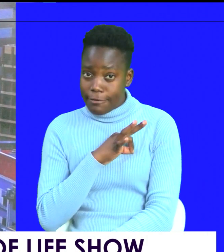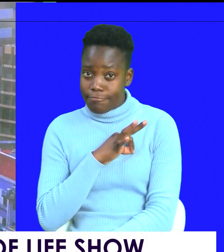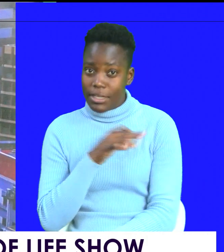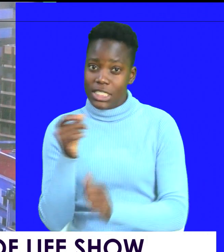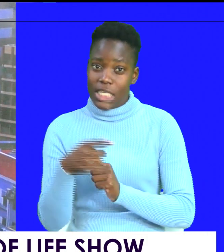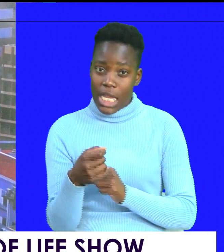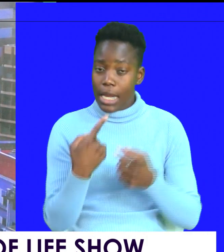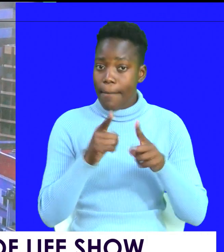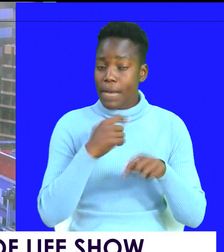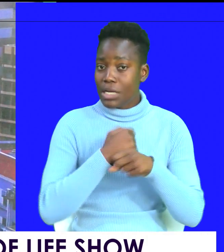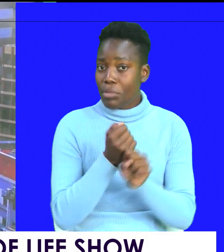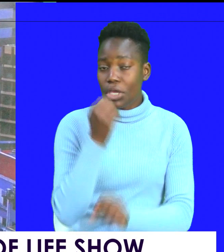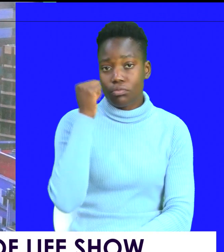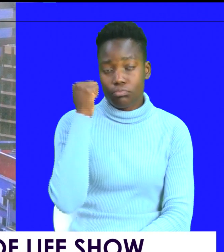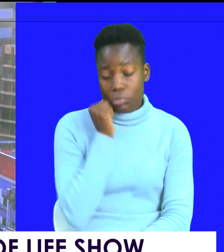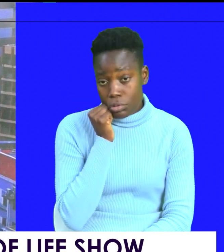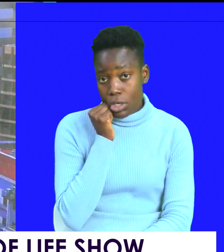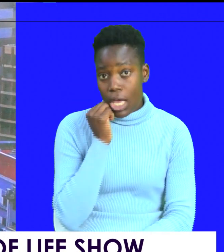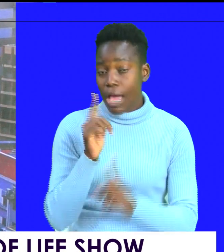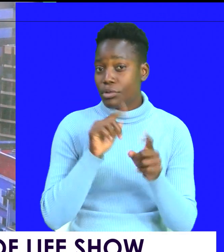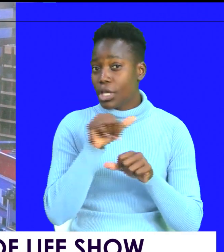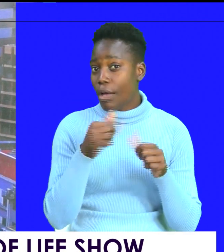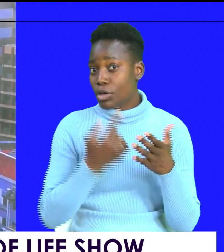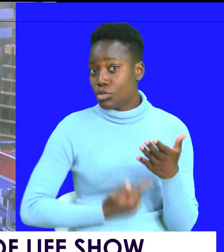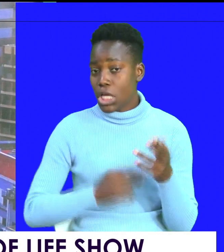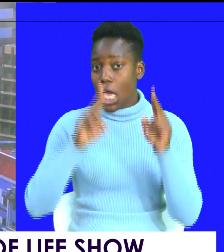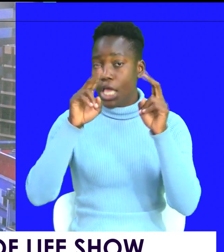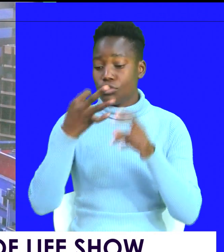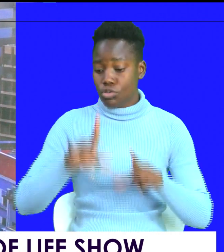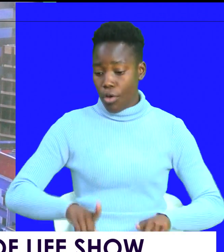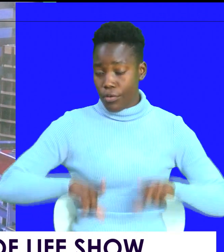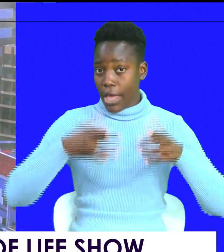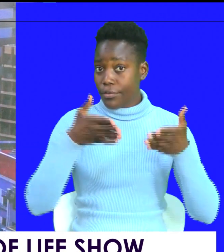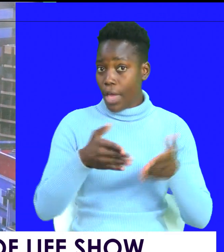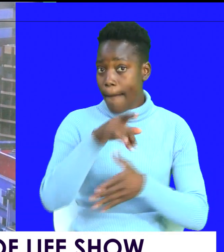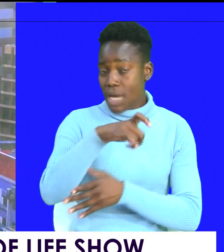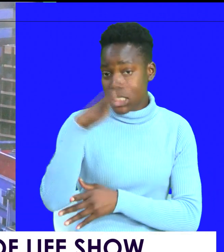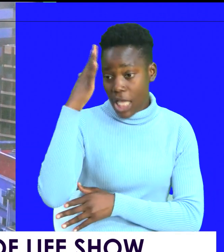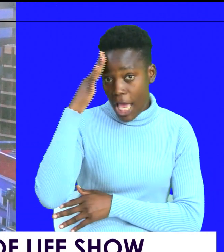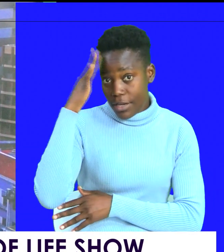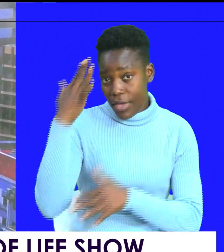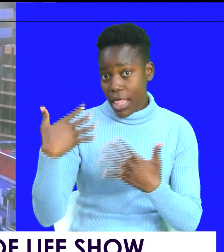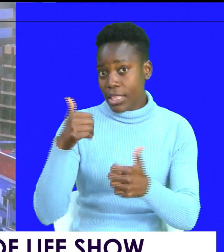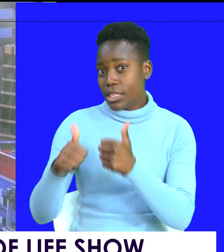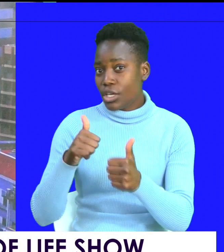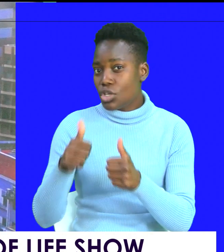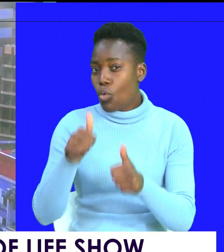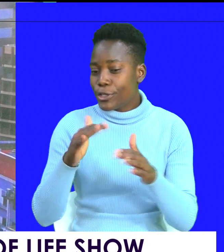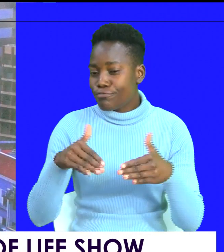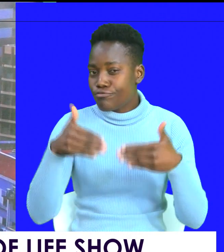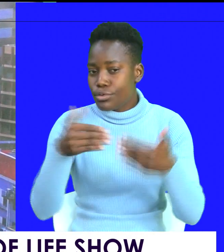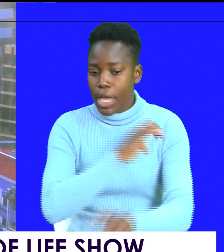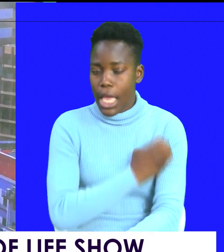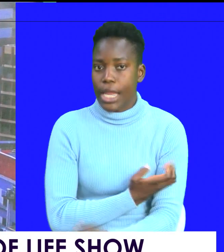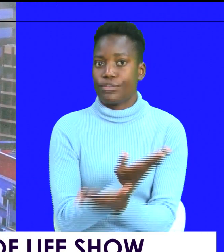you sad. I'm talking about issues of life here. You need to identify things that release energy to